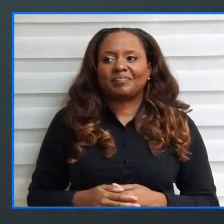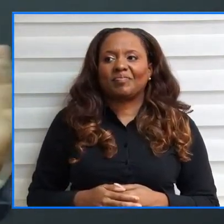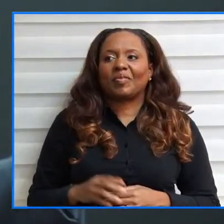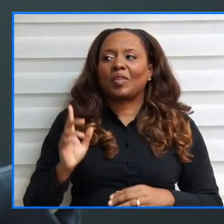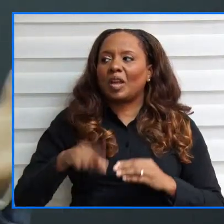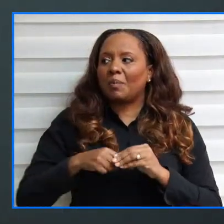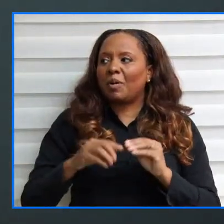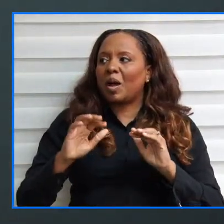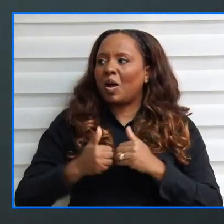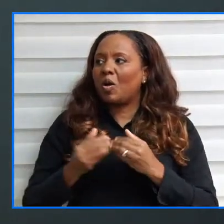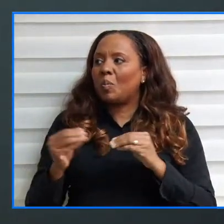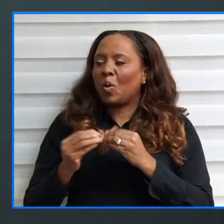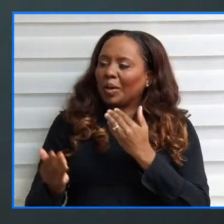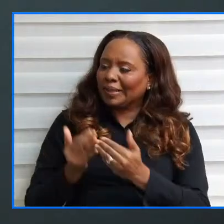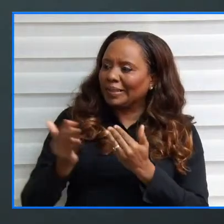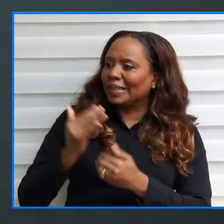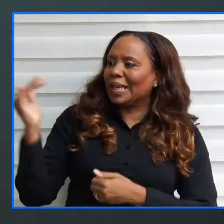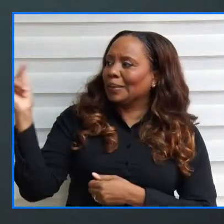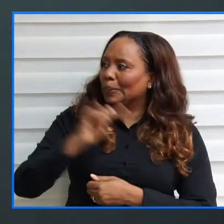transportation serving